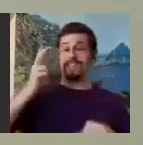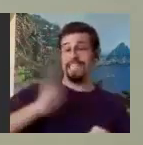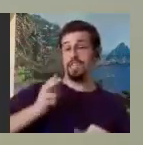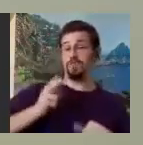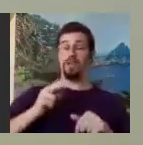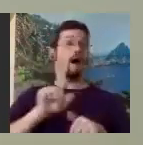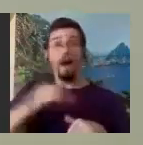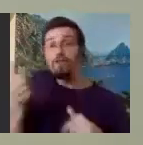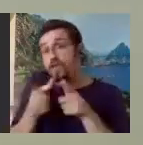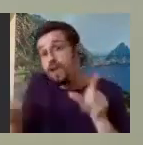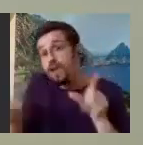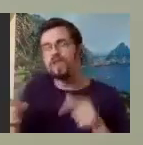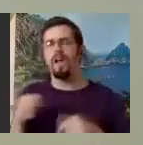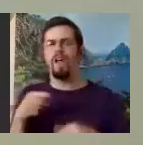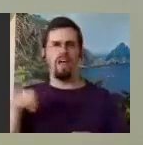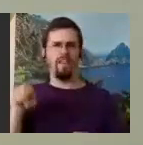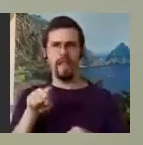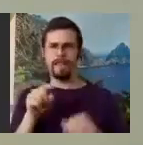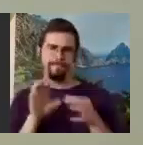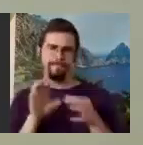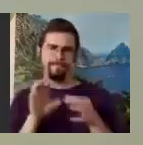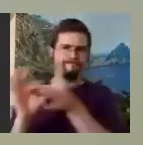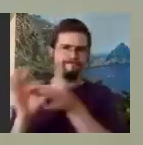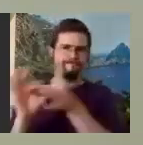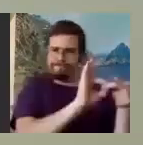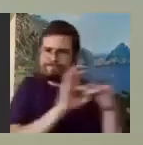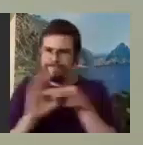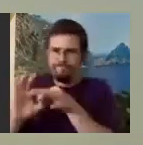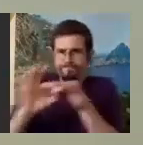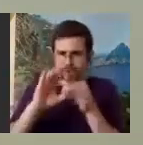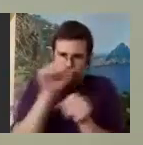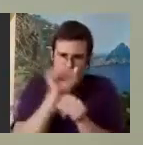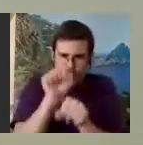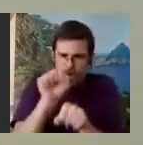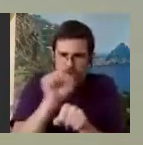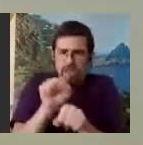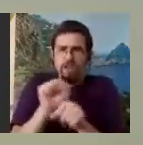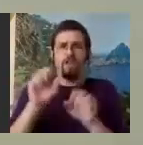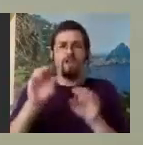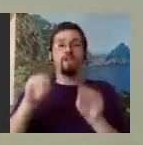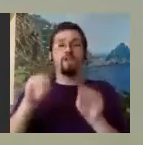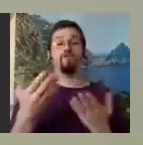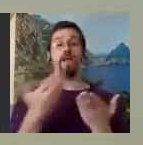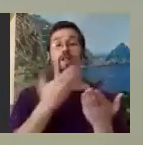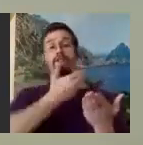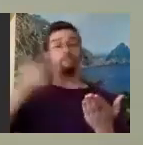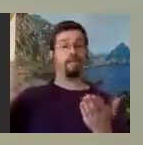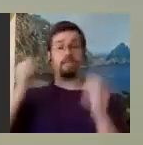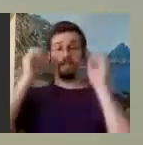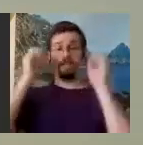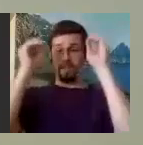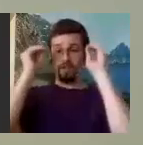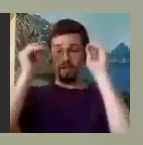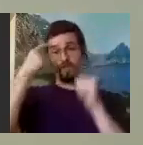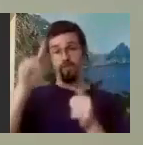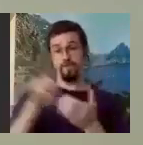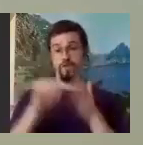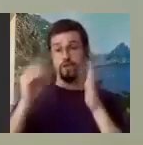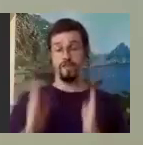this school right away. The teachers of this school have experience in every area, including math,